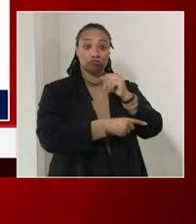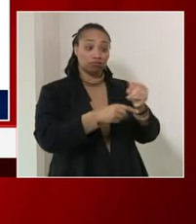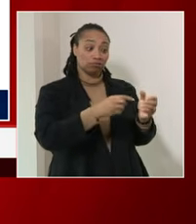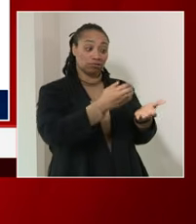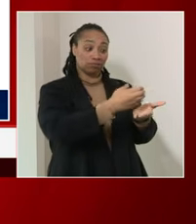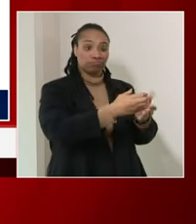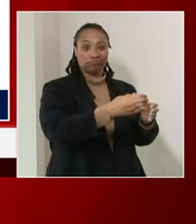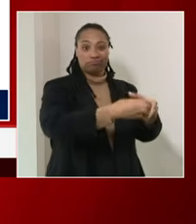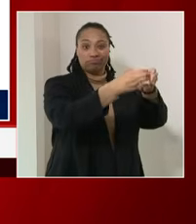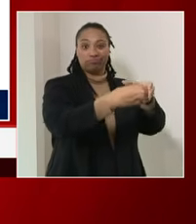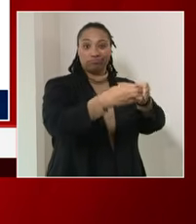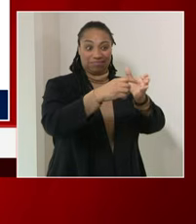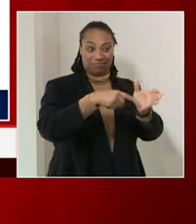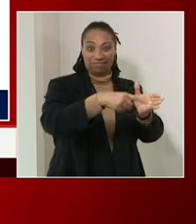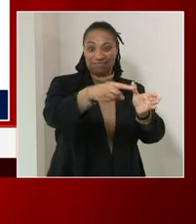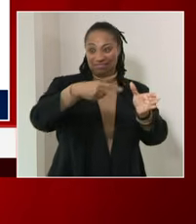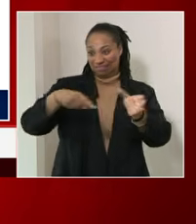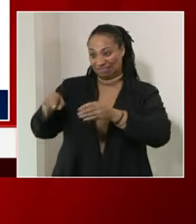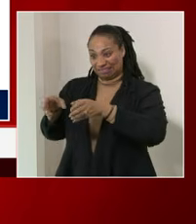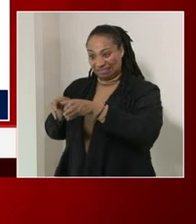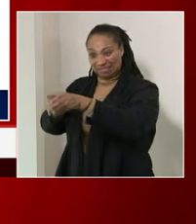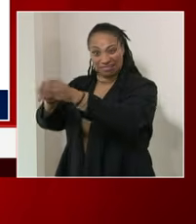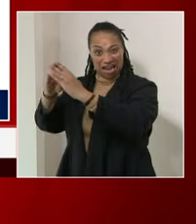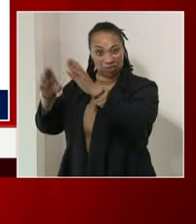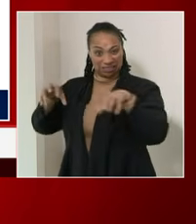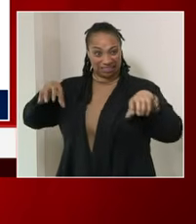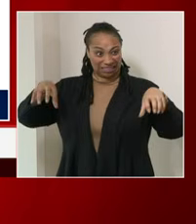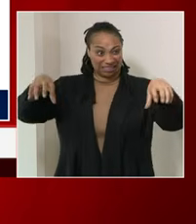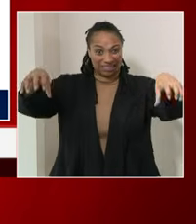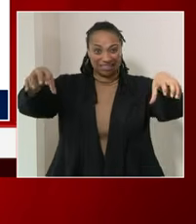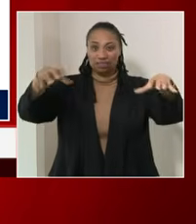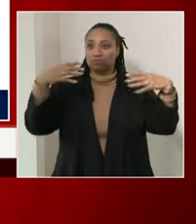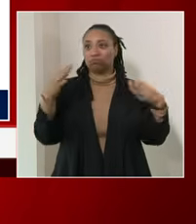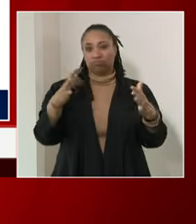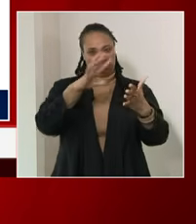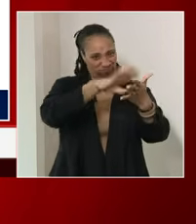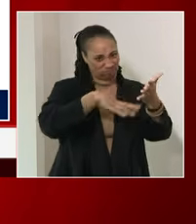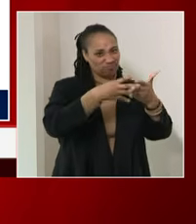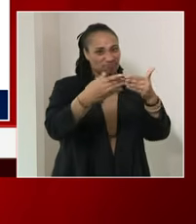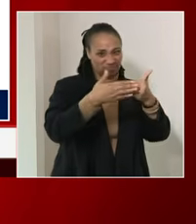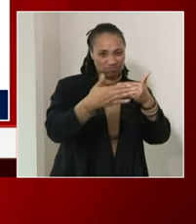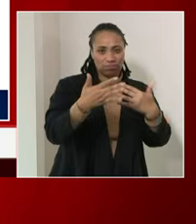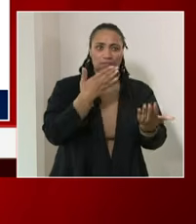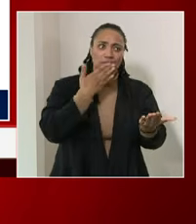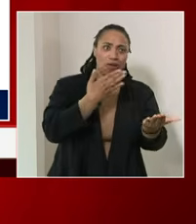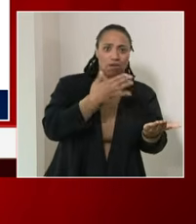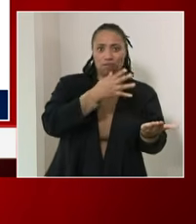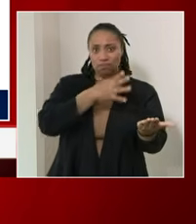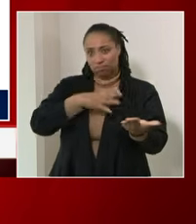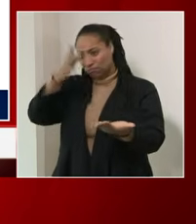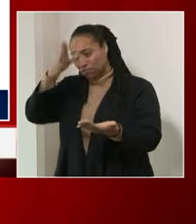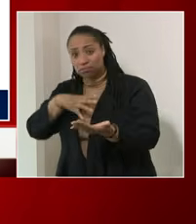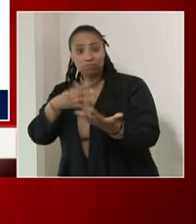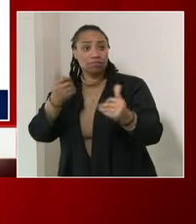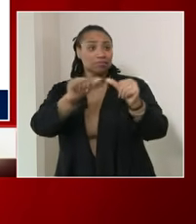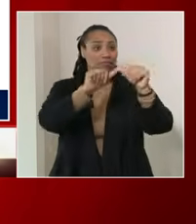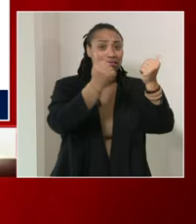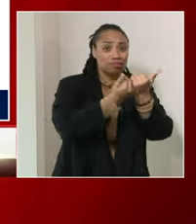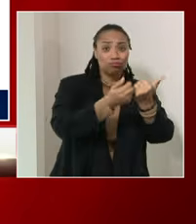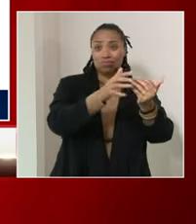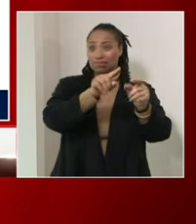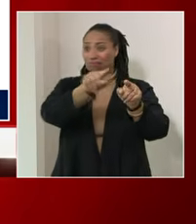I'm grateful to the men and women of DPW and all of the agencies that are supporting